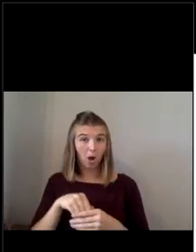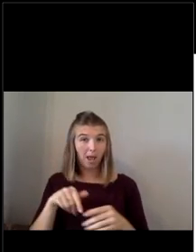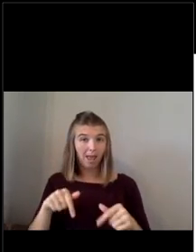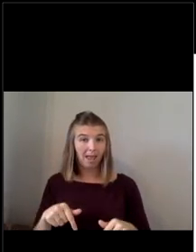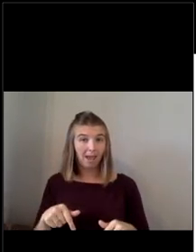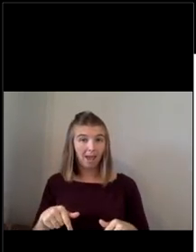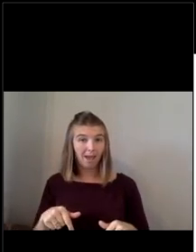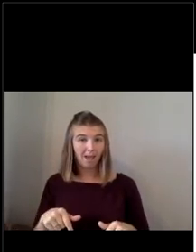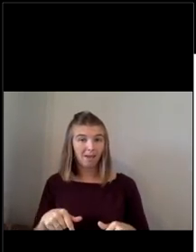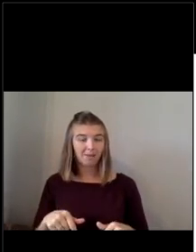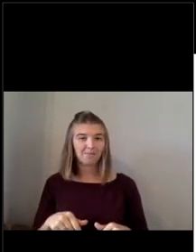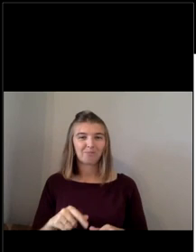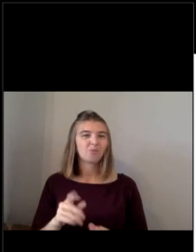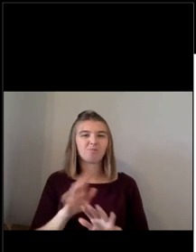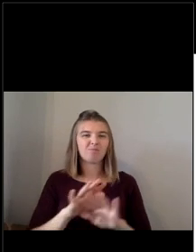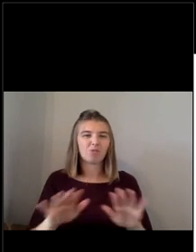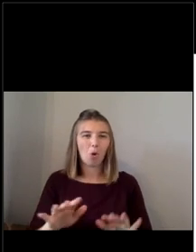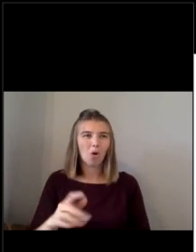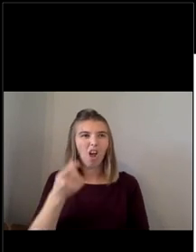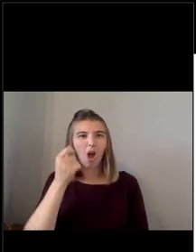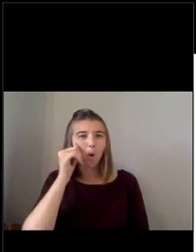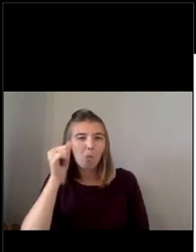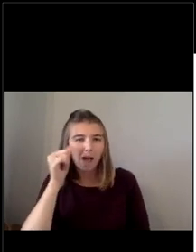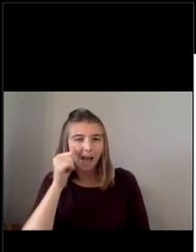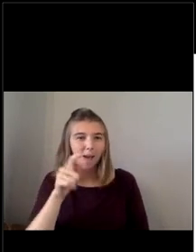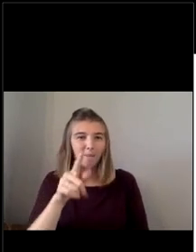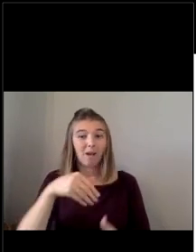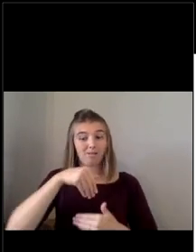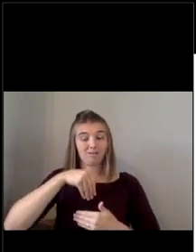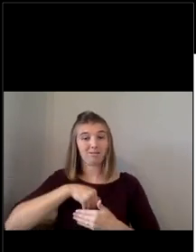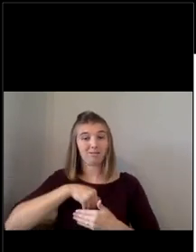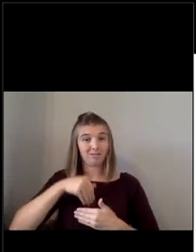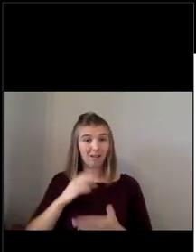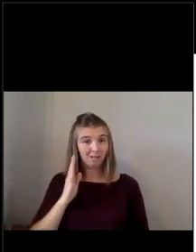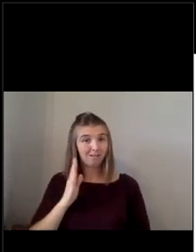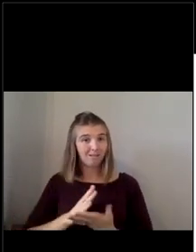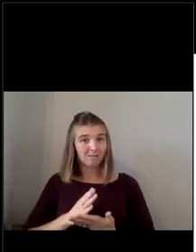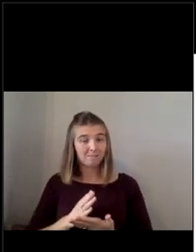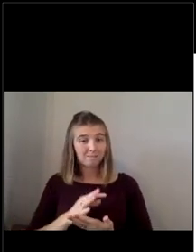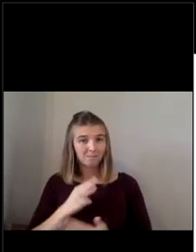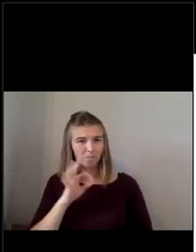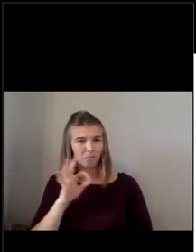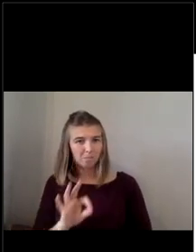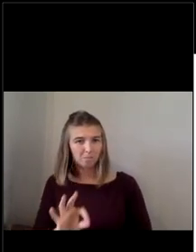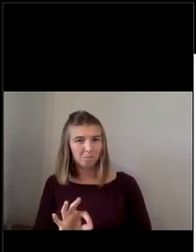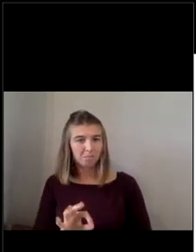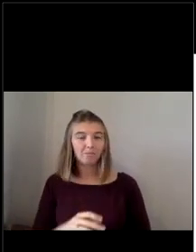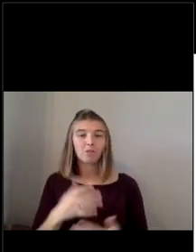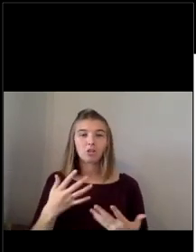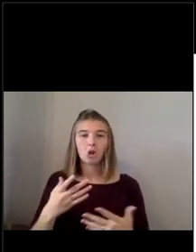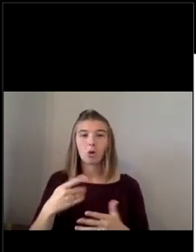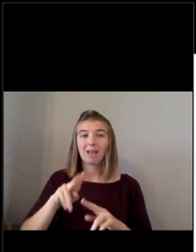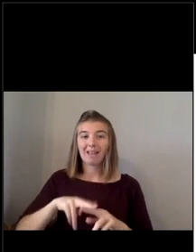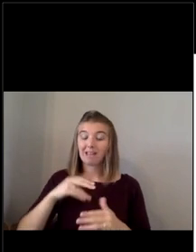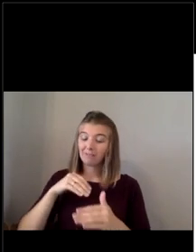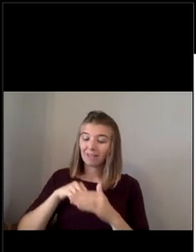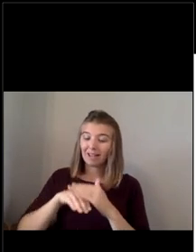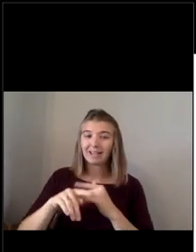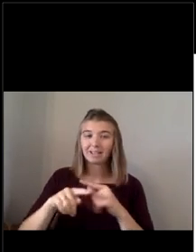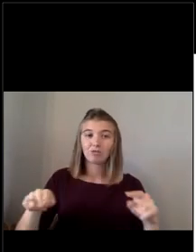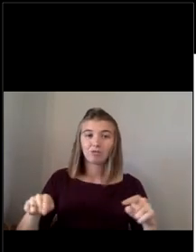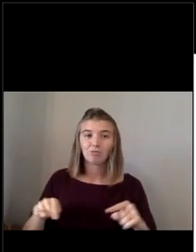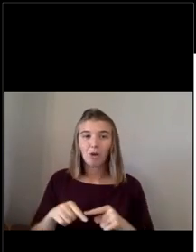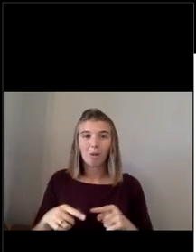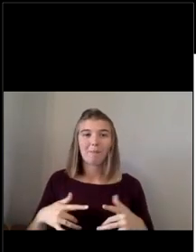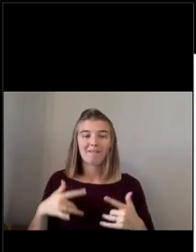not consciously, but the question is posed, and through our subsequent interactions, our perceptions, our experiences within that space, we